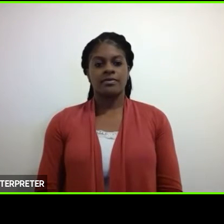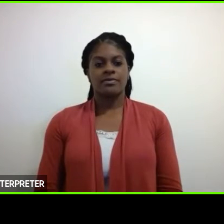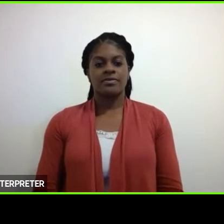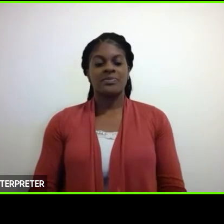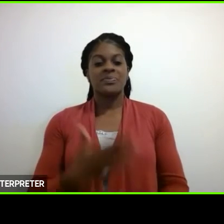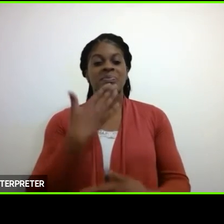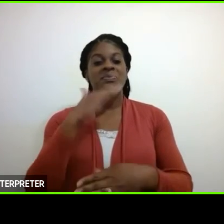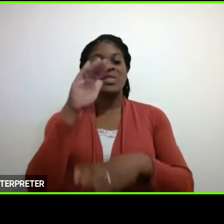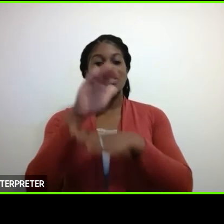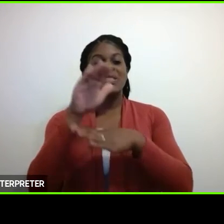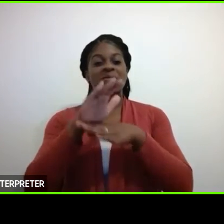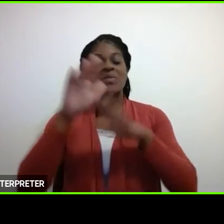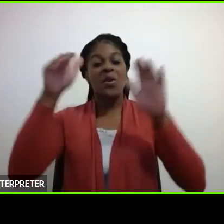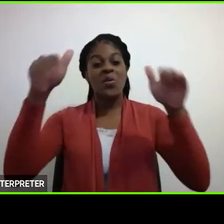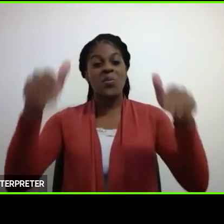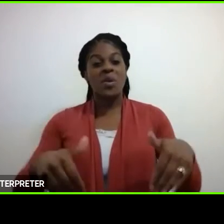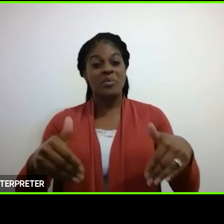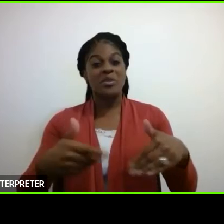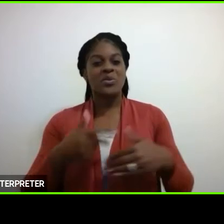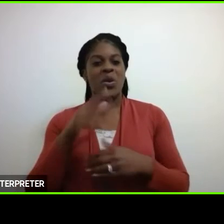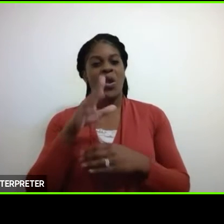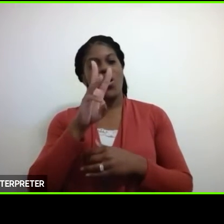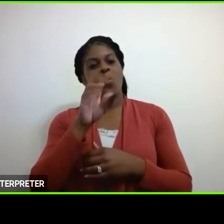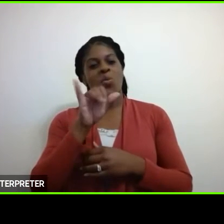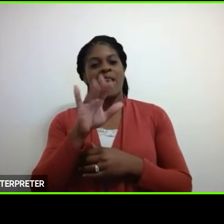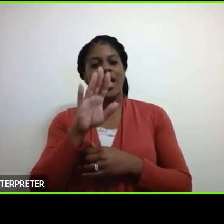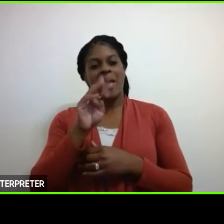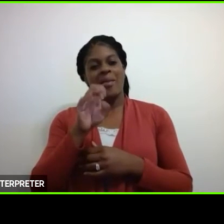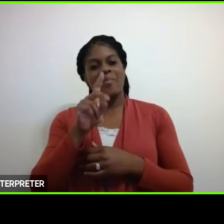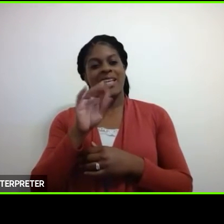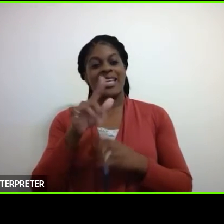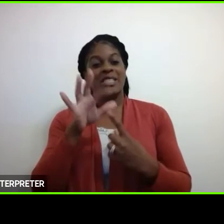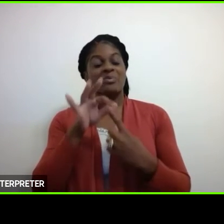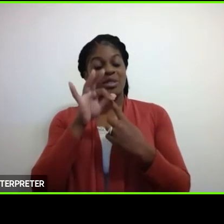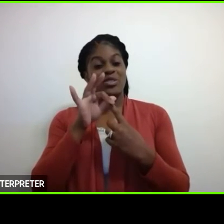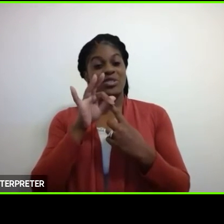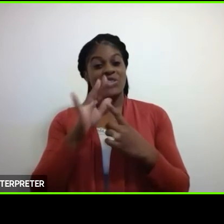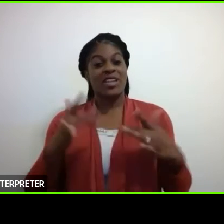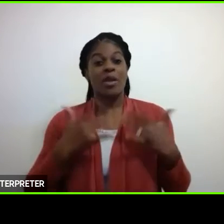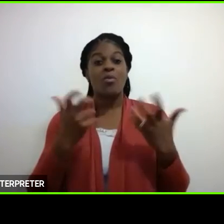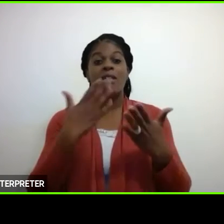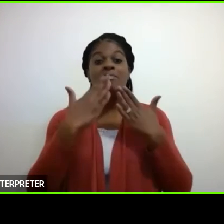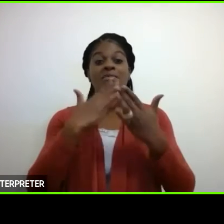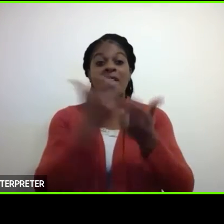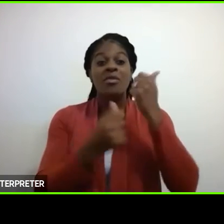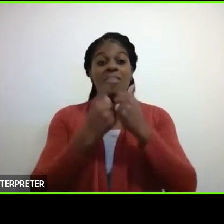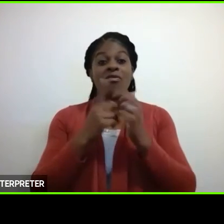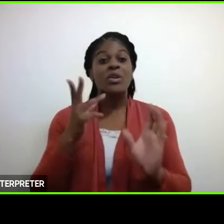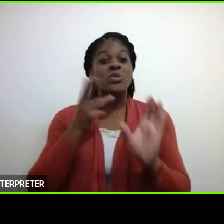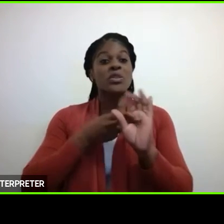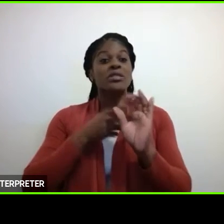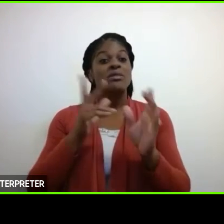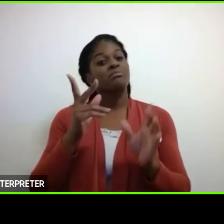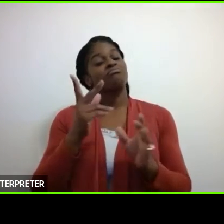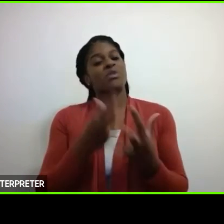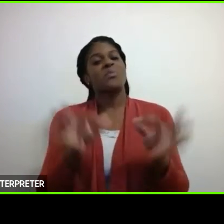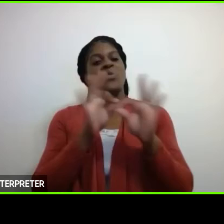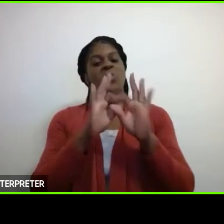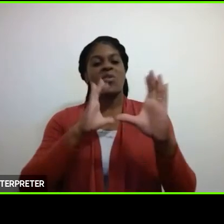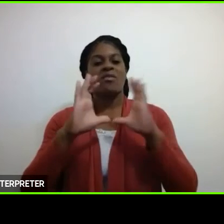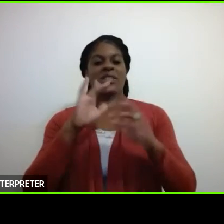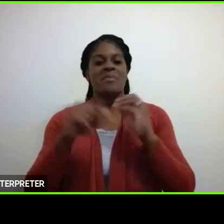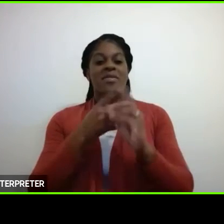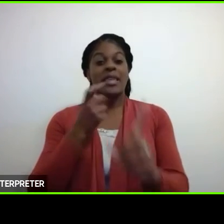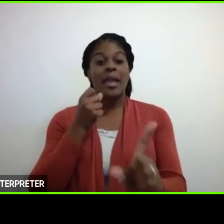Good evening and welcome to our Waymaking special event. I want to thank everyone for joining us during this important conversation about